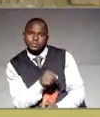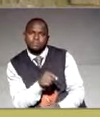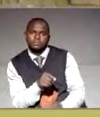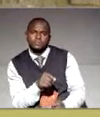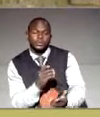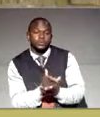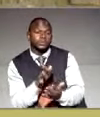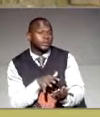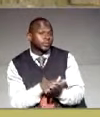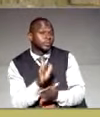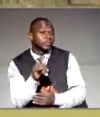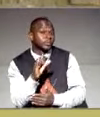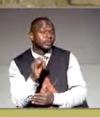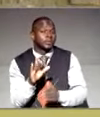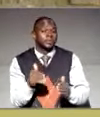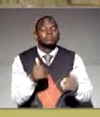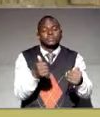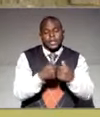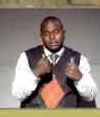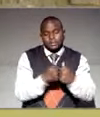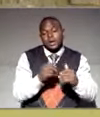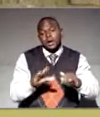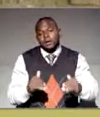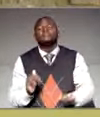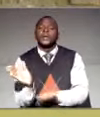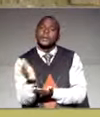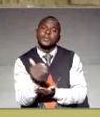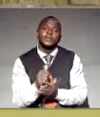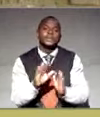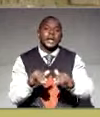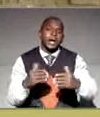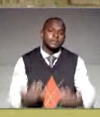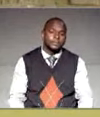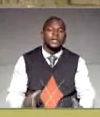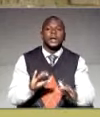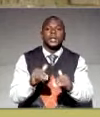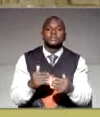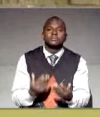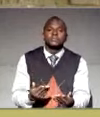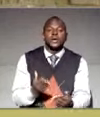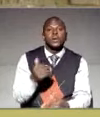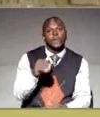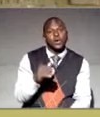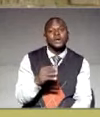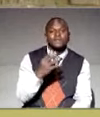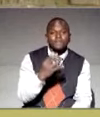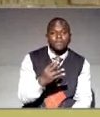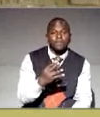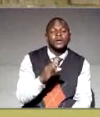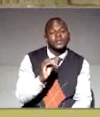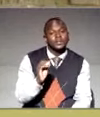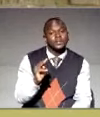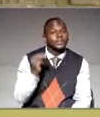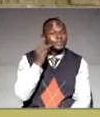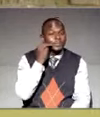course, costly. Yes, please. Tell us about how the fundraising is going. How much of the more than 400 million have